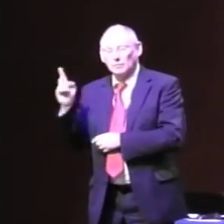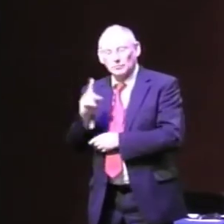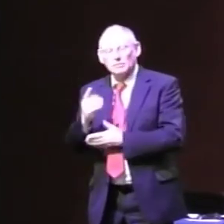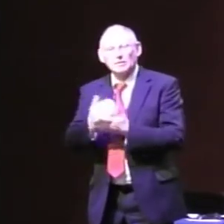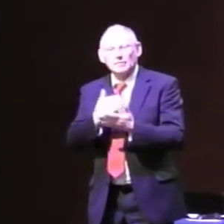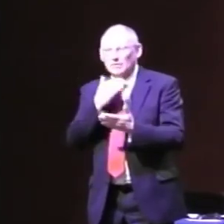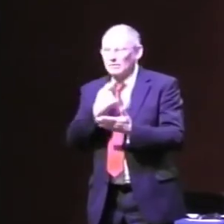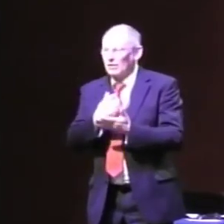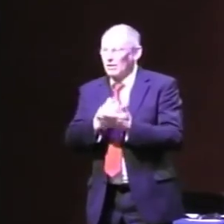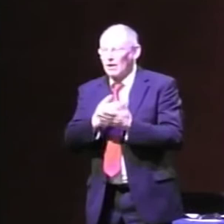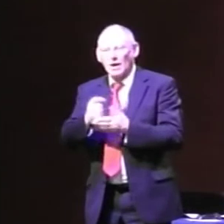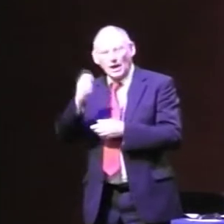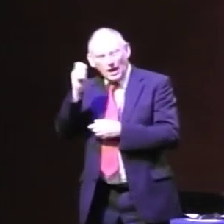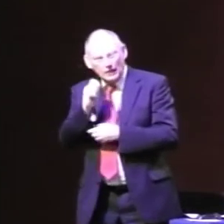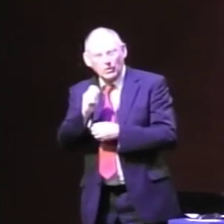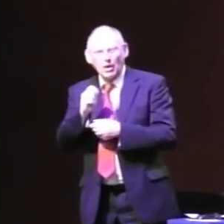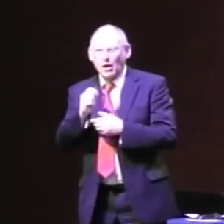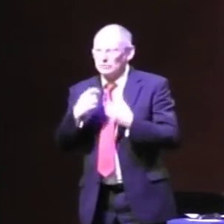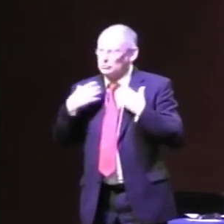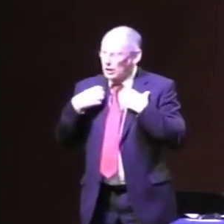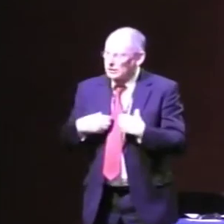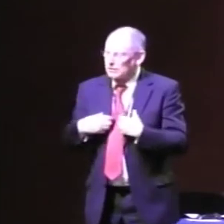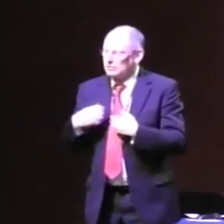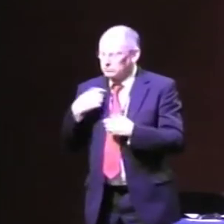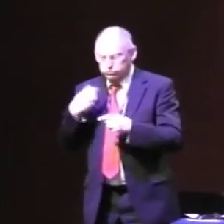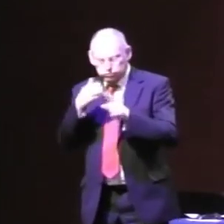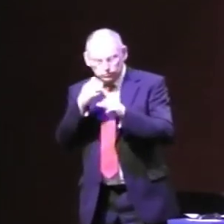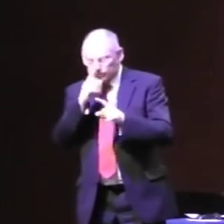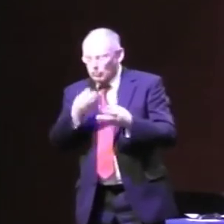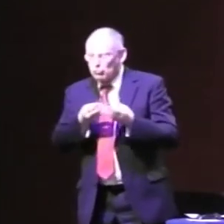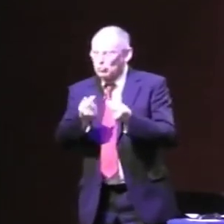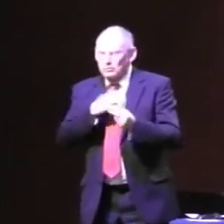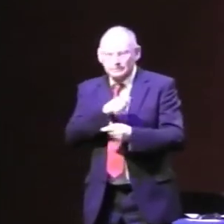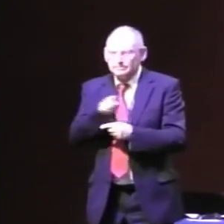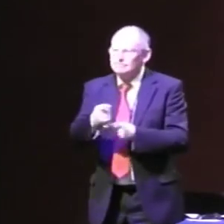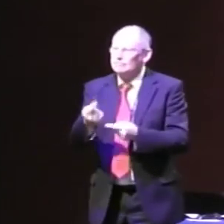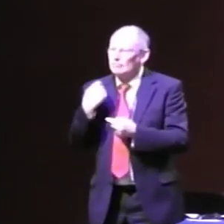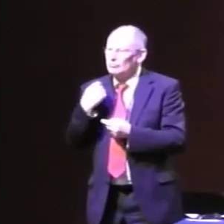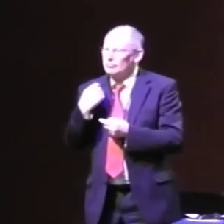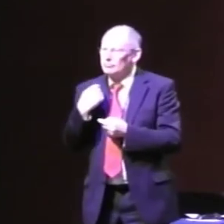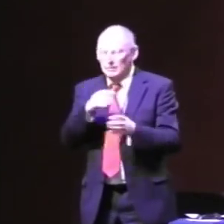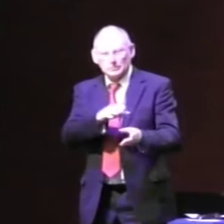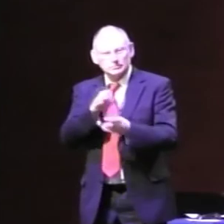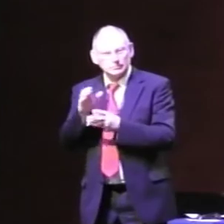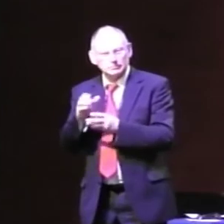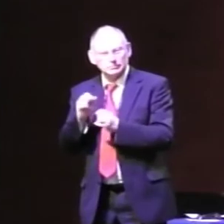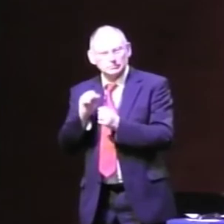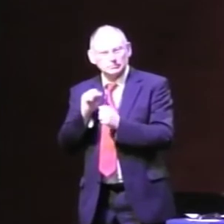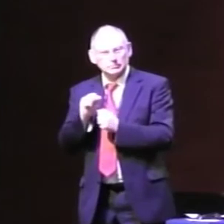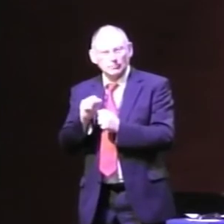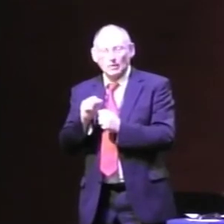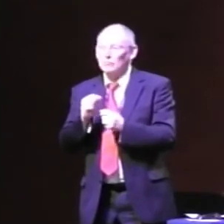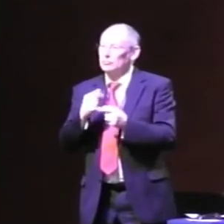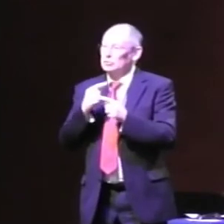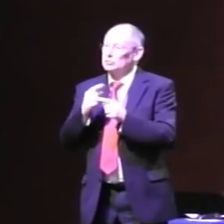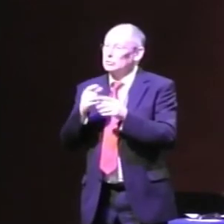be given hard hats and high-vis jackets to go in and identify the resources that they need to take forward to teach the